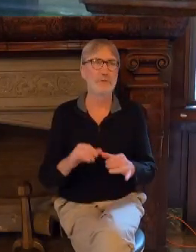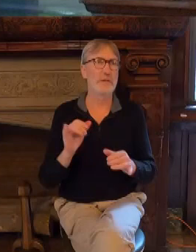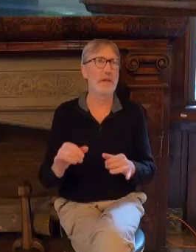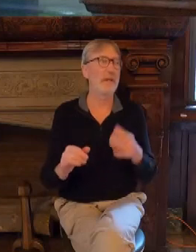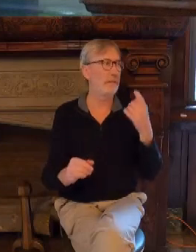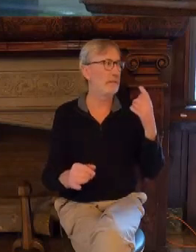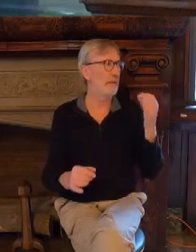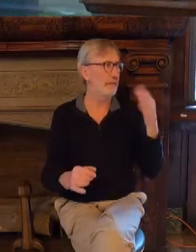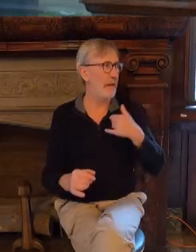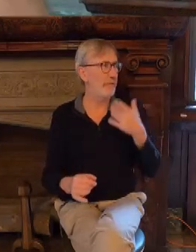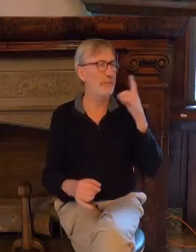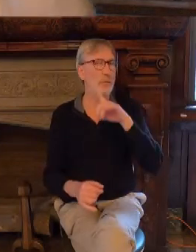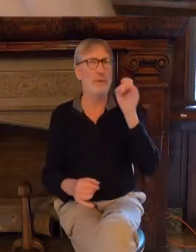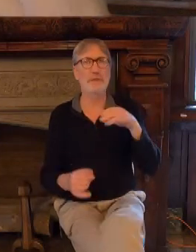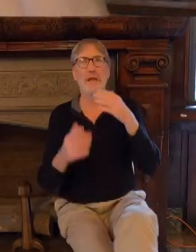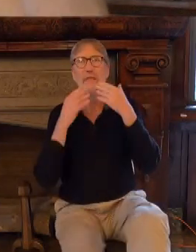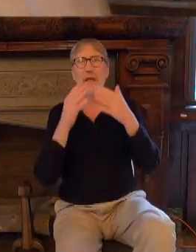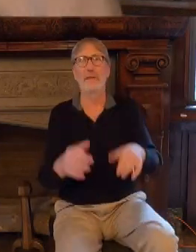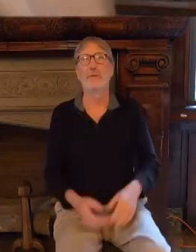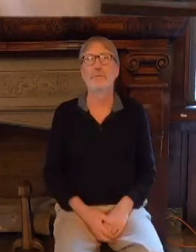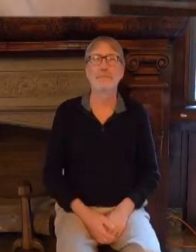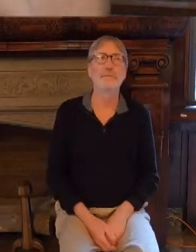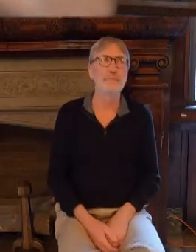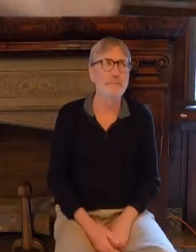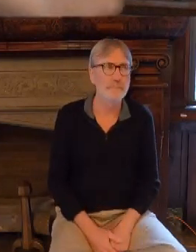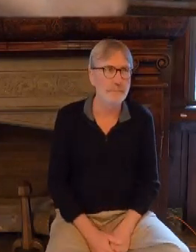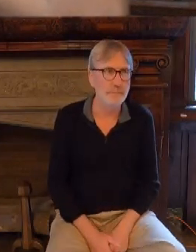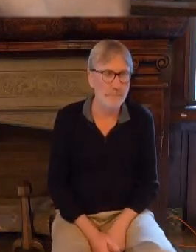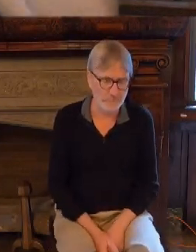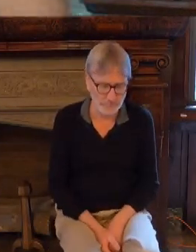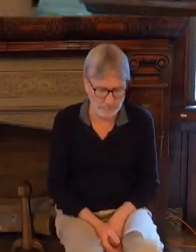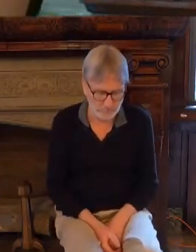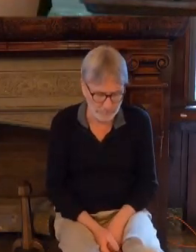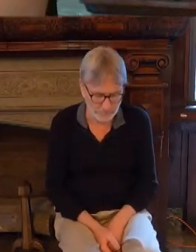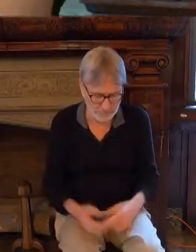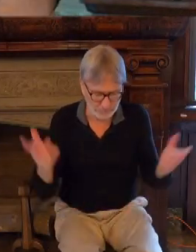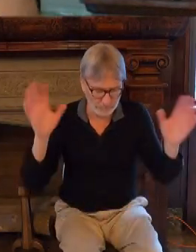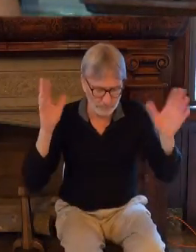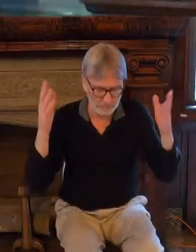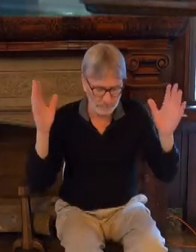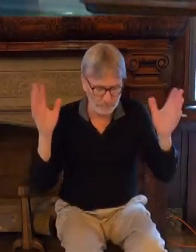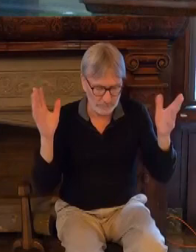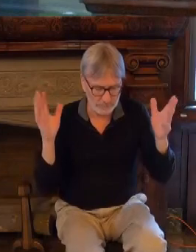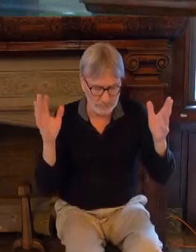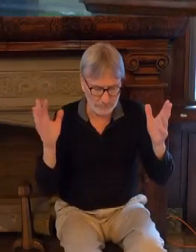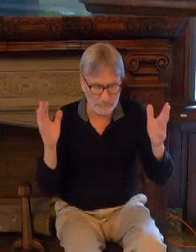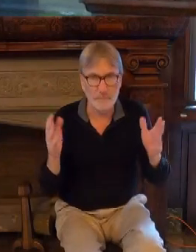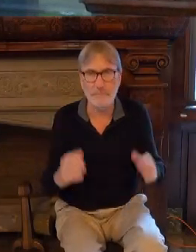afterwards if you have questions. Thank you, folks at home. Thank you, Heather from City Channel. Have a good night.